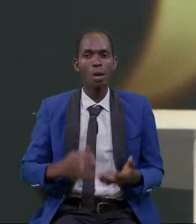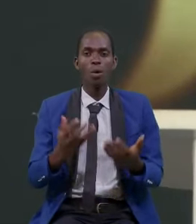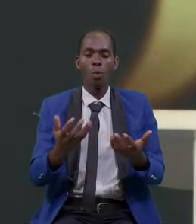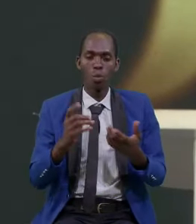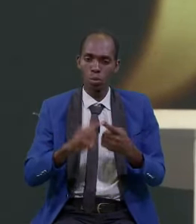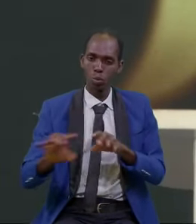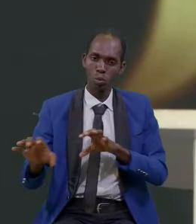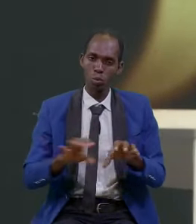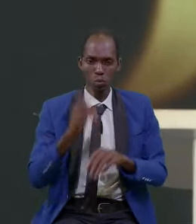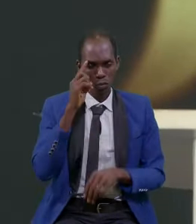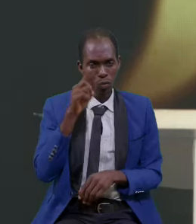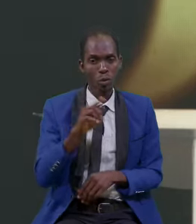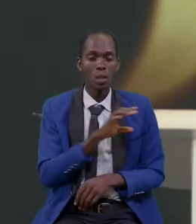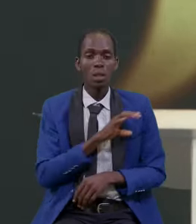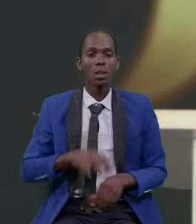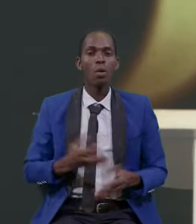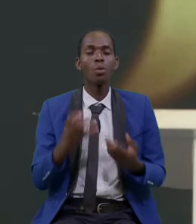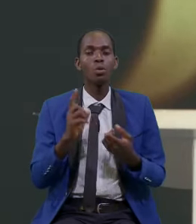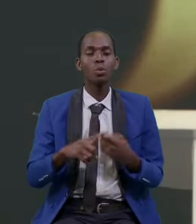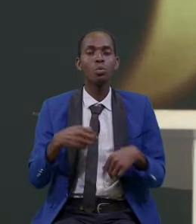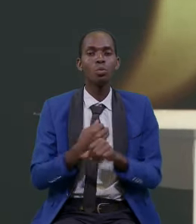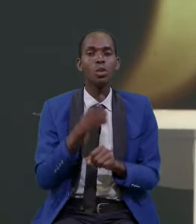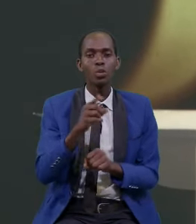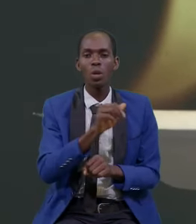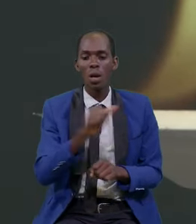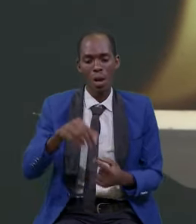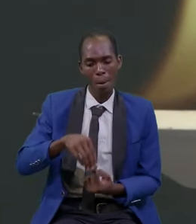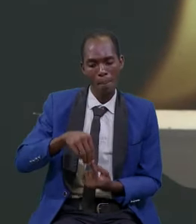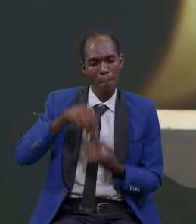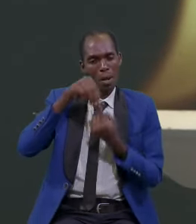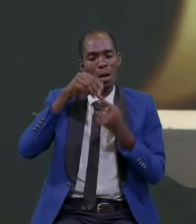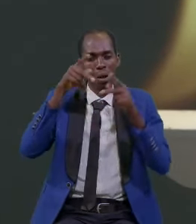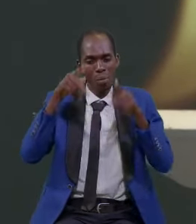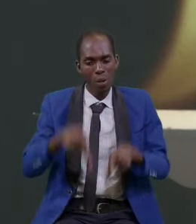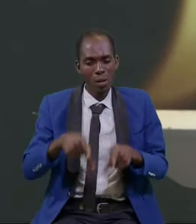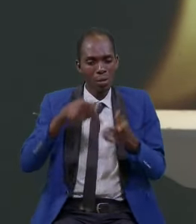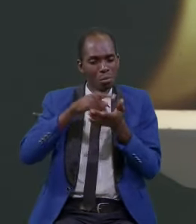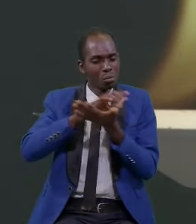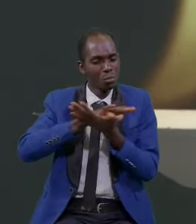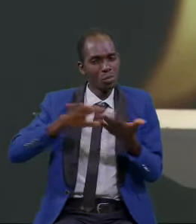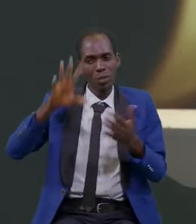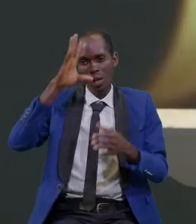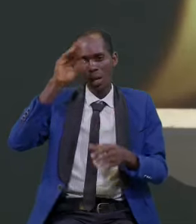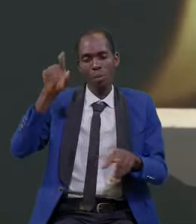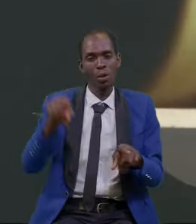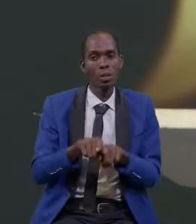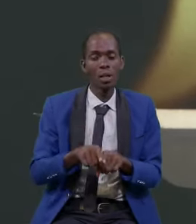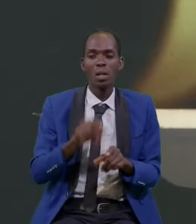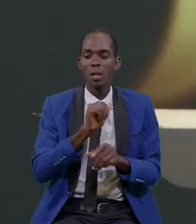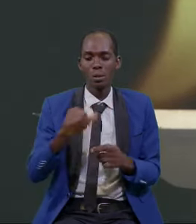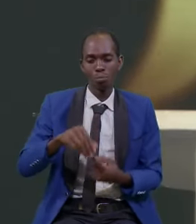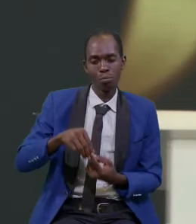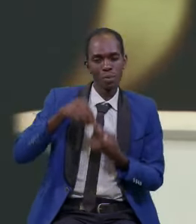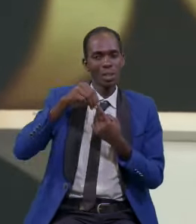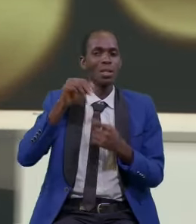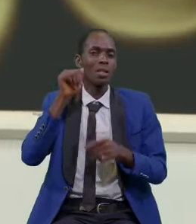a peculiar person, a peculiar purified brother, a peculiar sister. I don't want to,